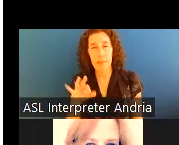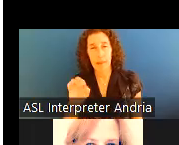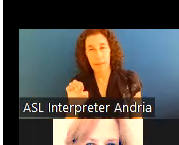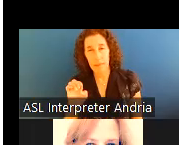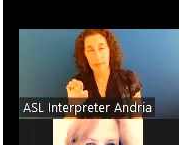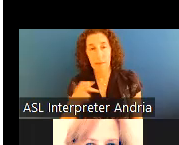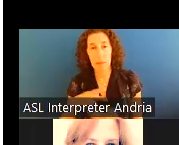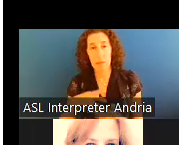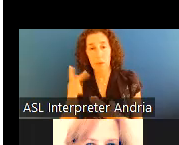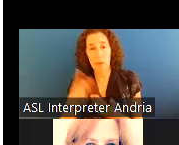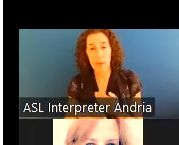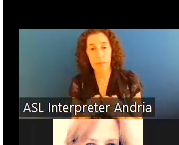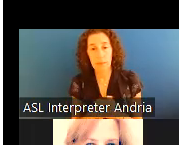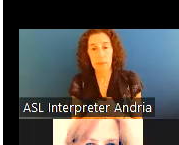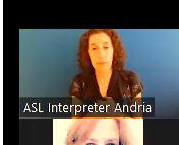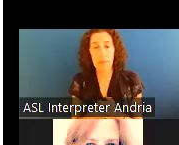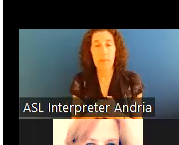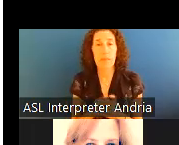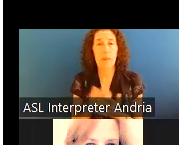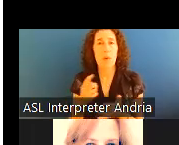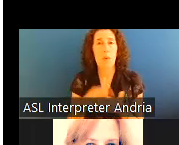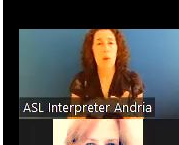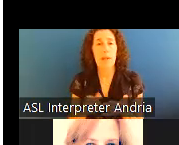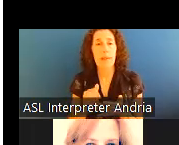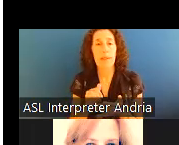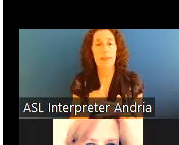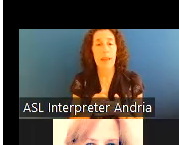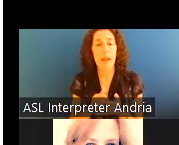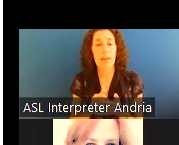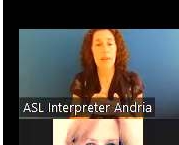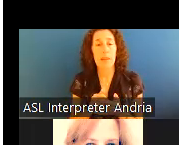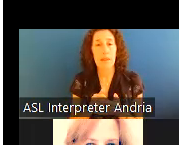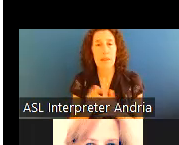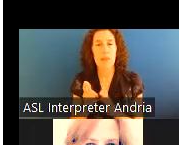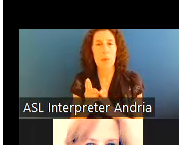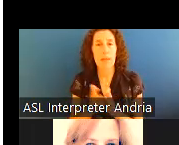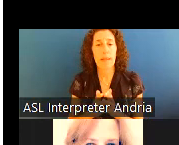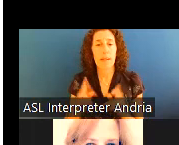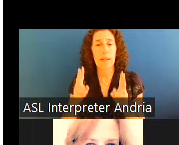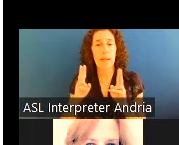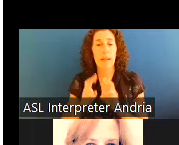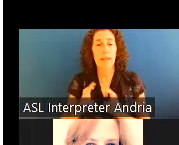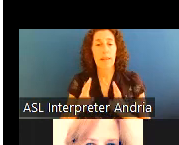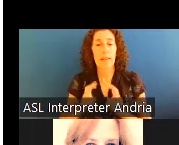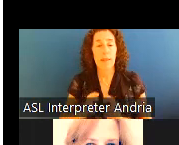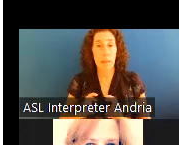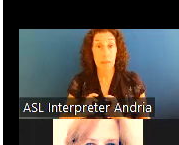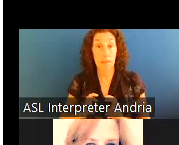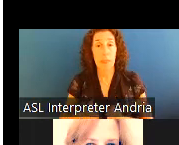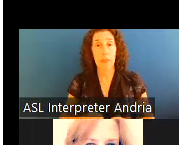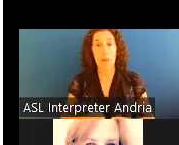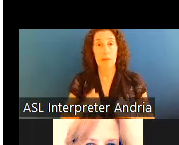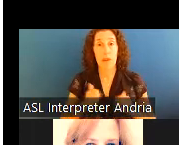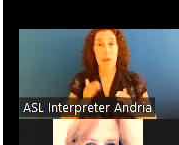exam entails, but if a survivor reports to a hospital, hospital